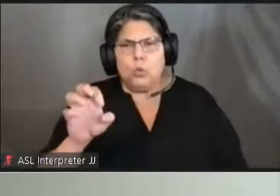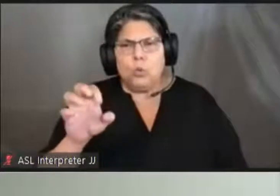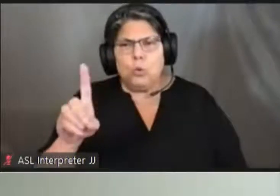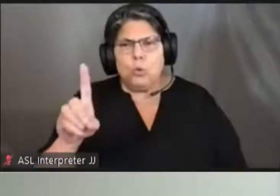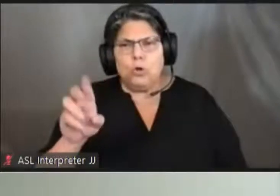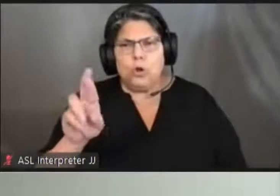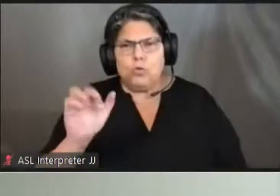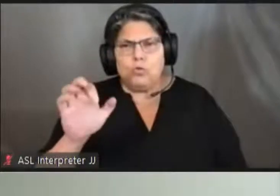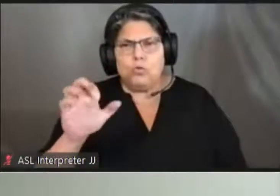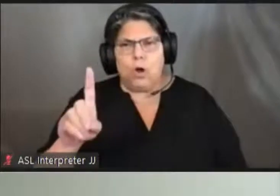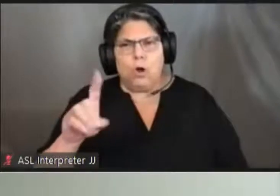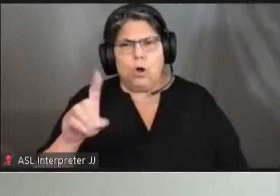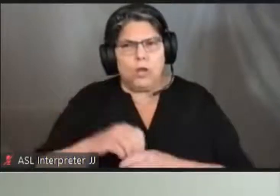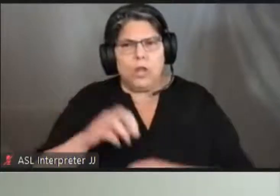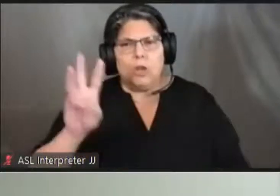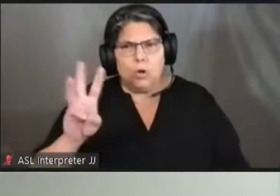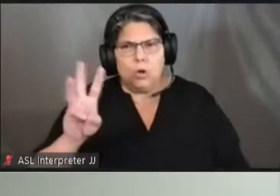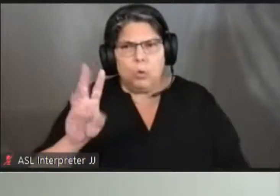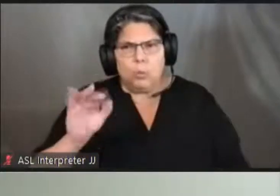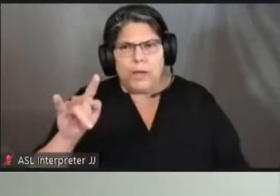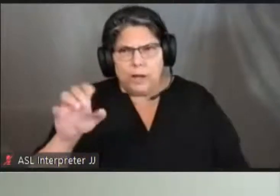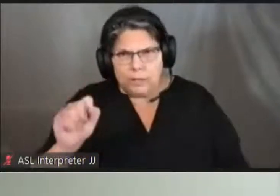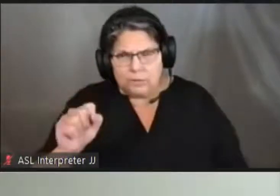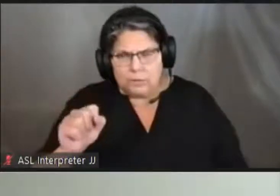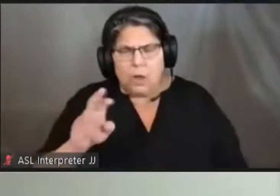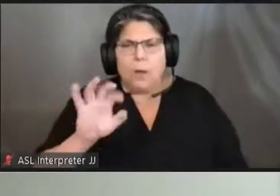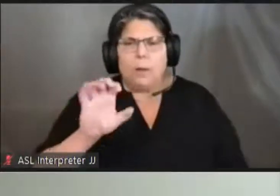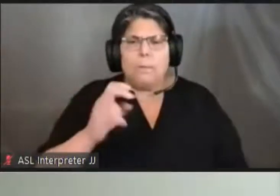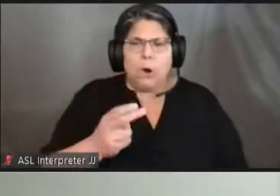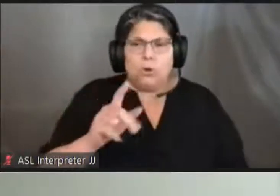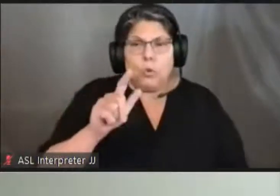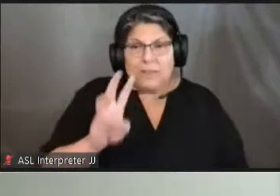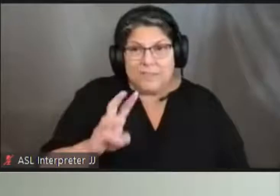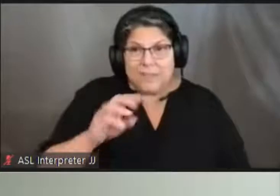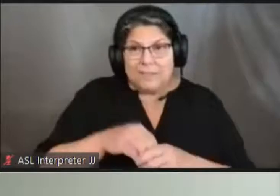March 26th in Covelo, they will be at